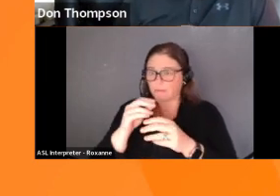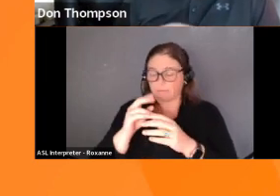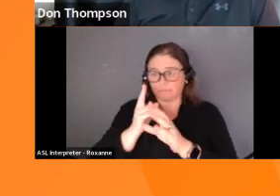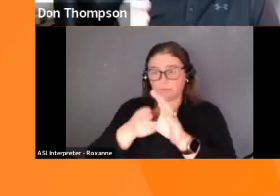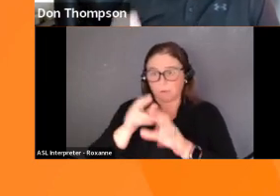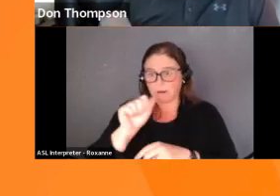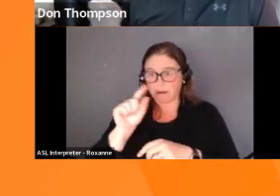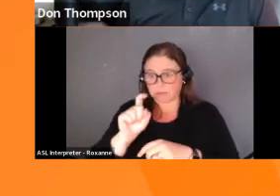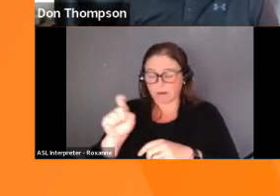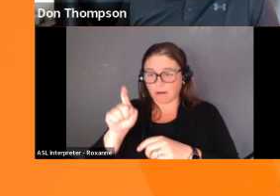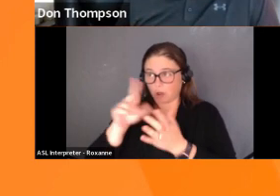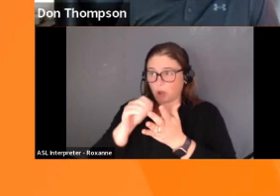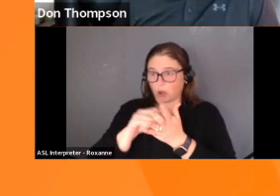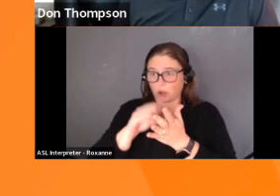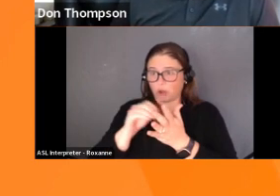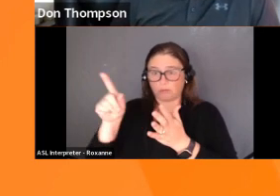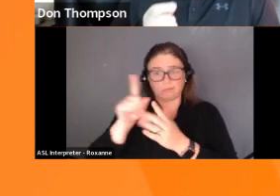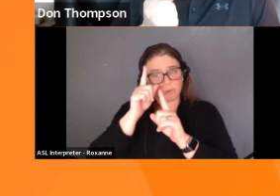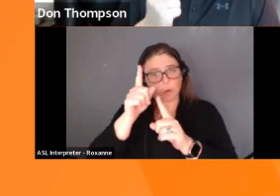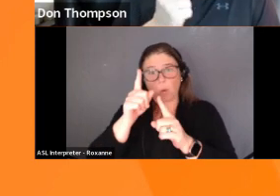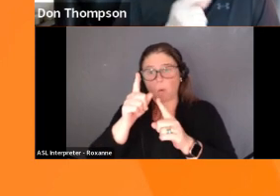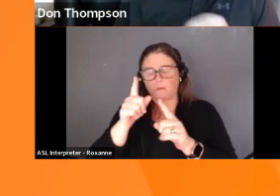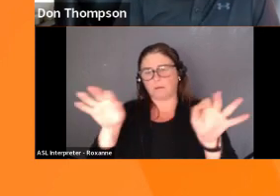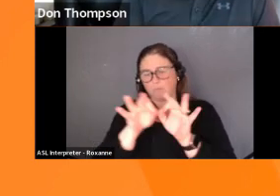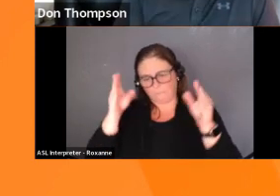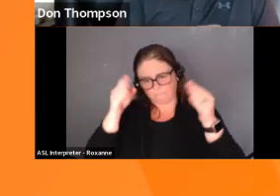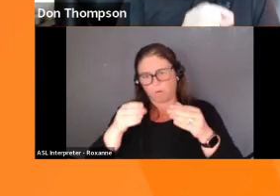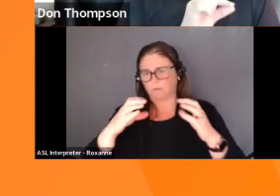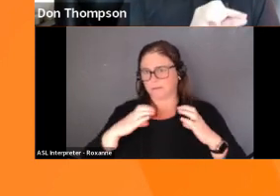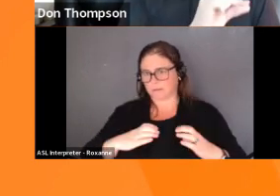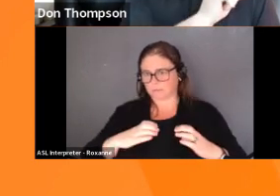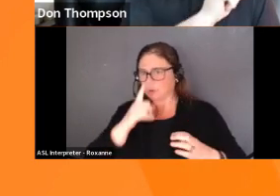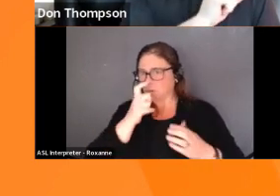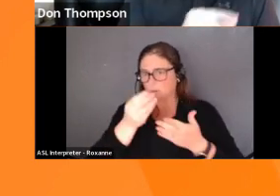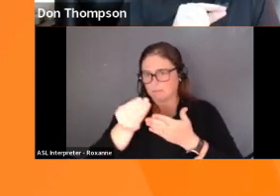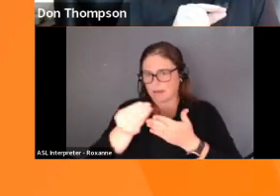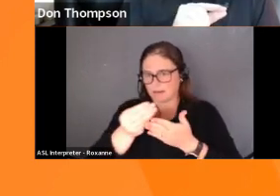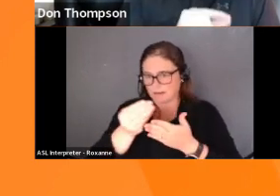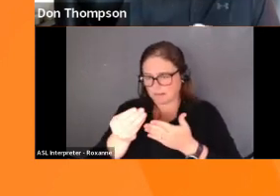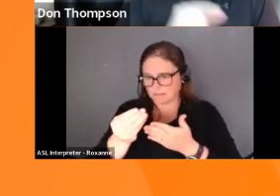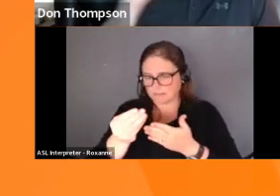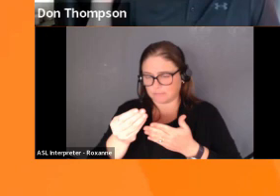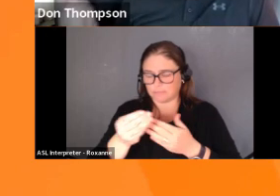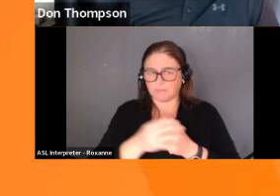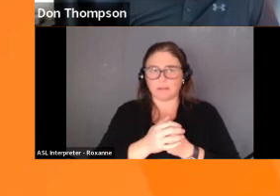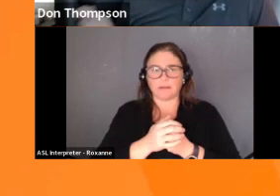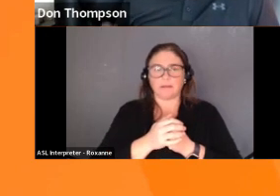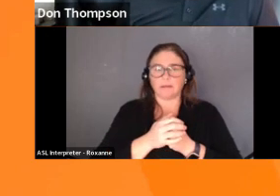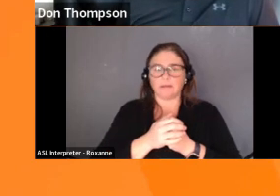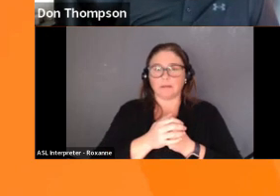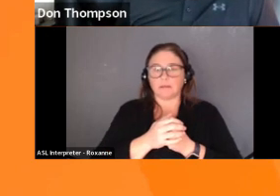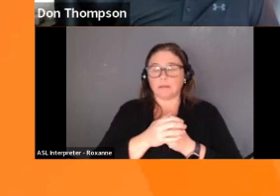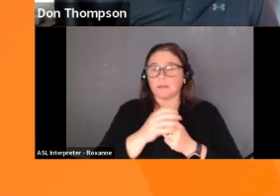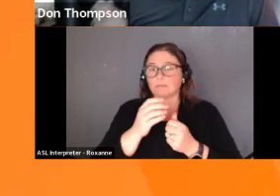it's all about the end consumer. In general, it is easier to get new sellers